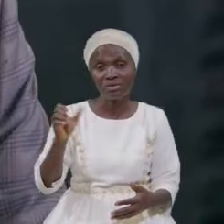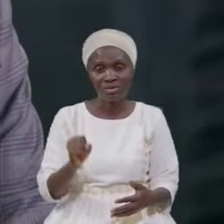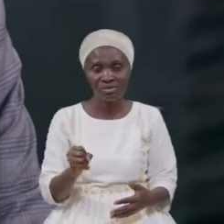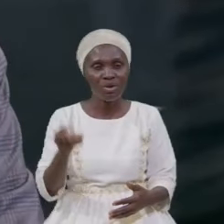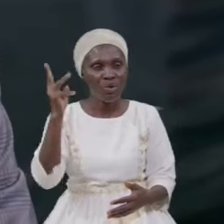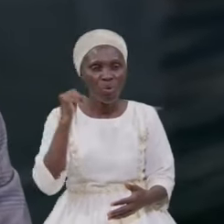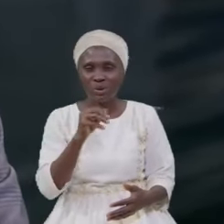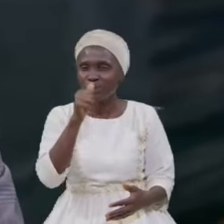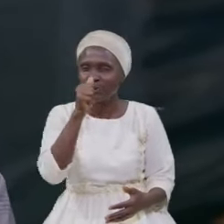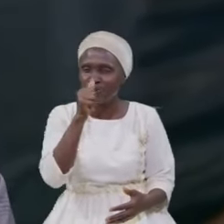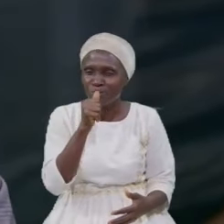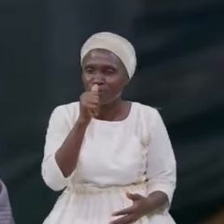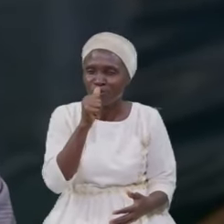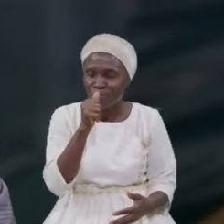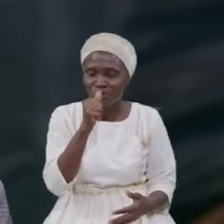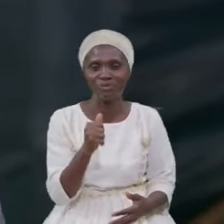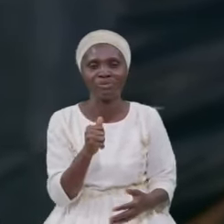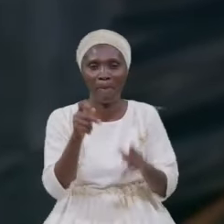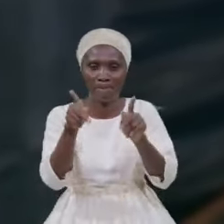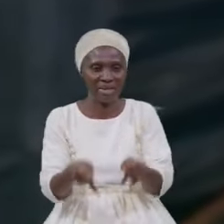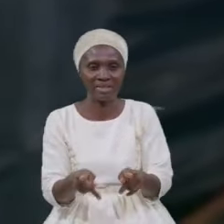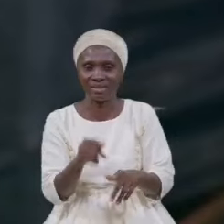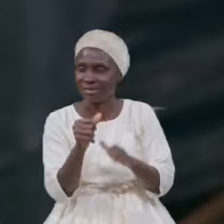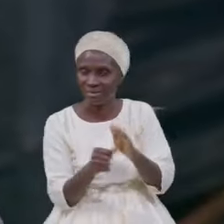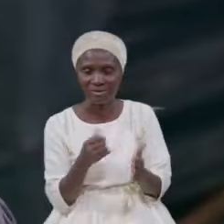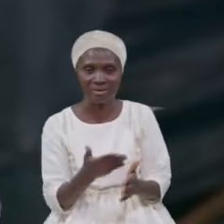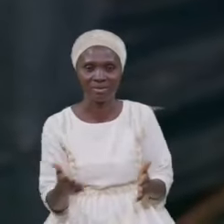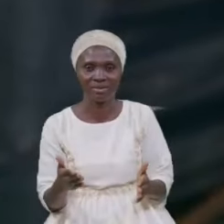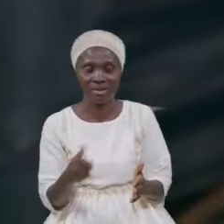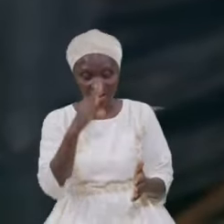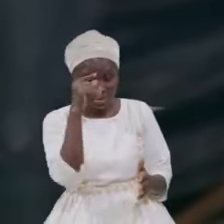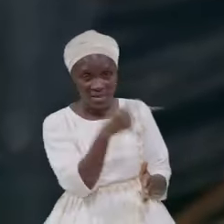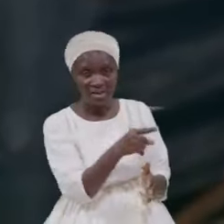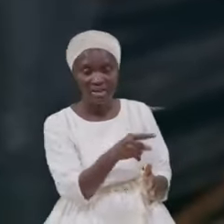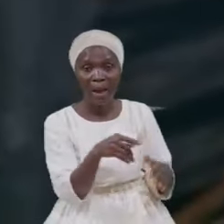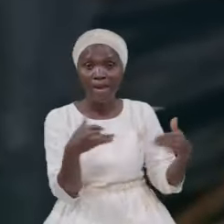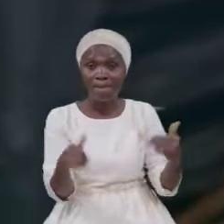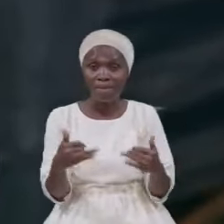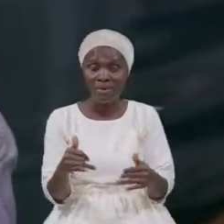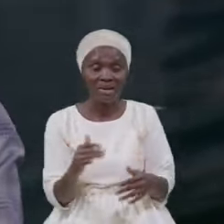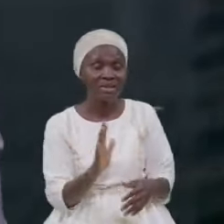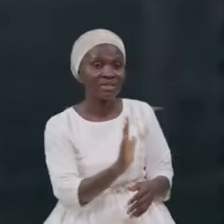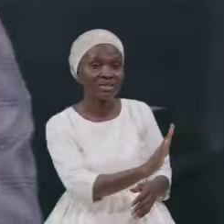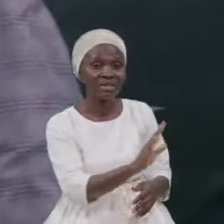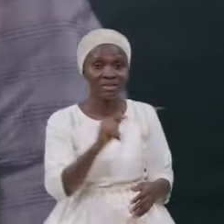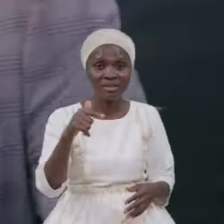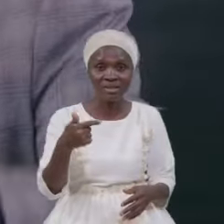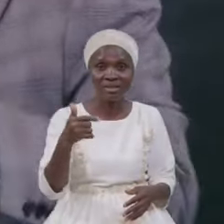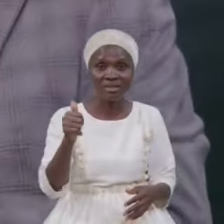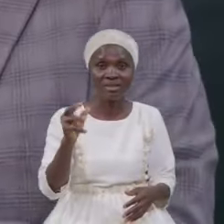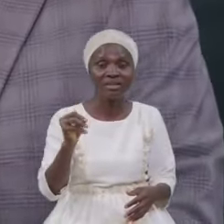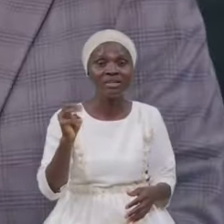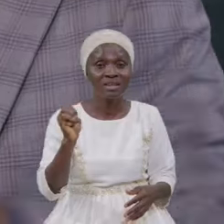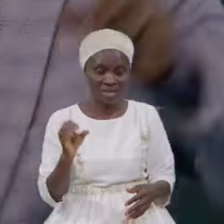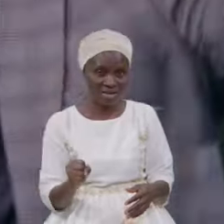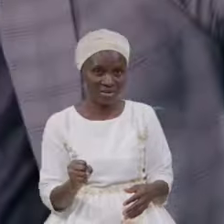game of sinning so well, nobody knew. But eventually, you know how